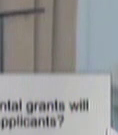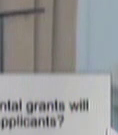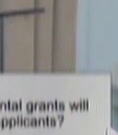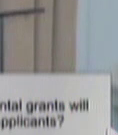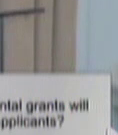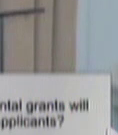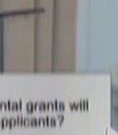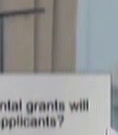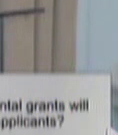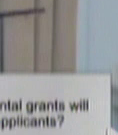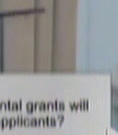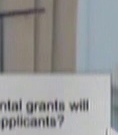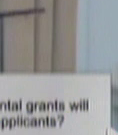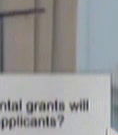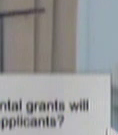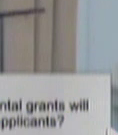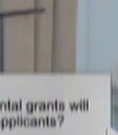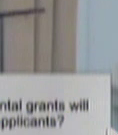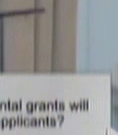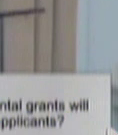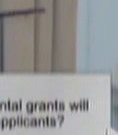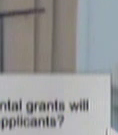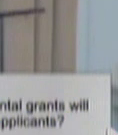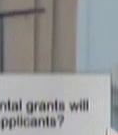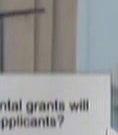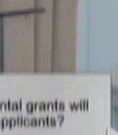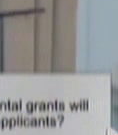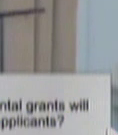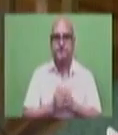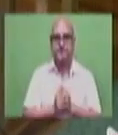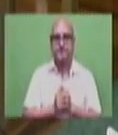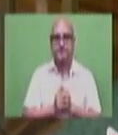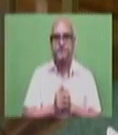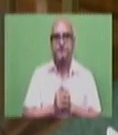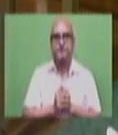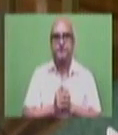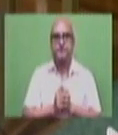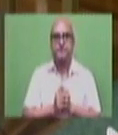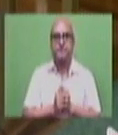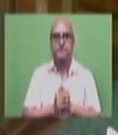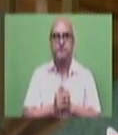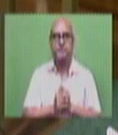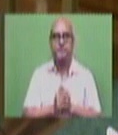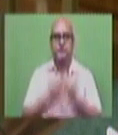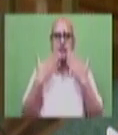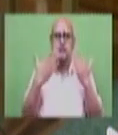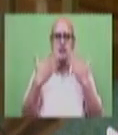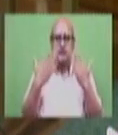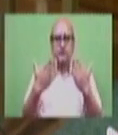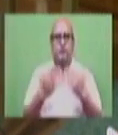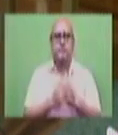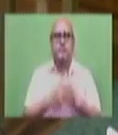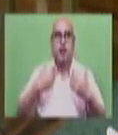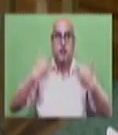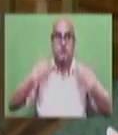2021. Minister Camille Robinson-Regis identified that a carbon reduction strategy is being developed for the three main sectors